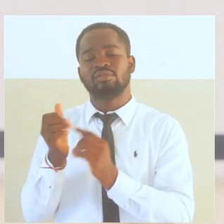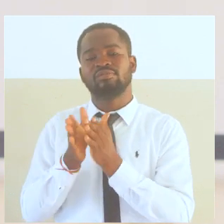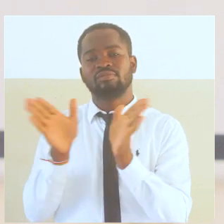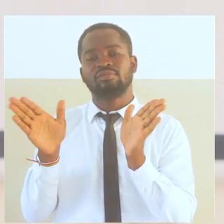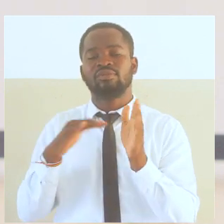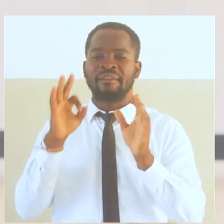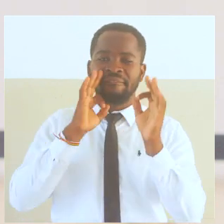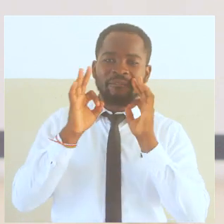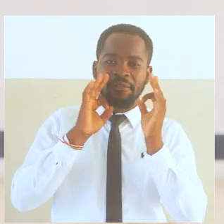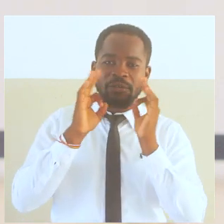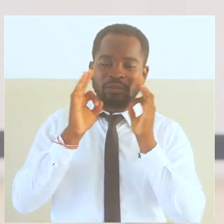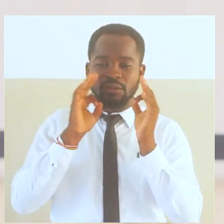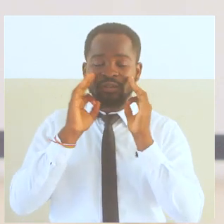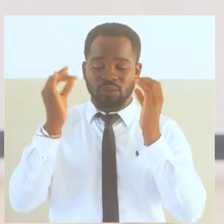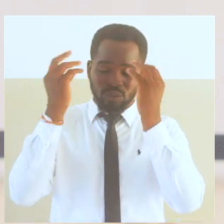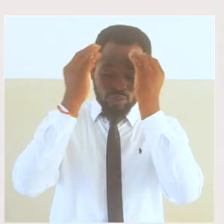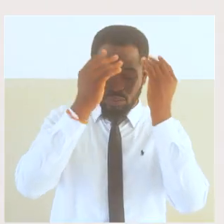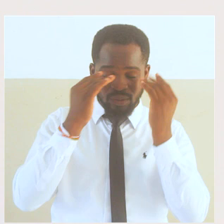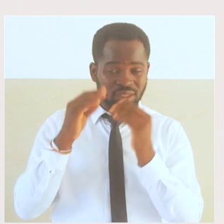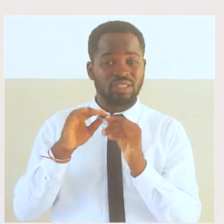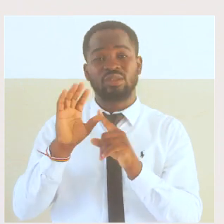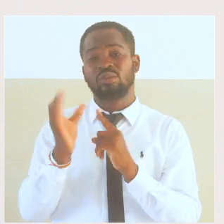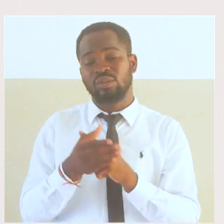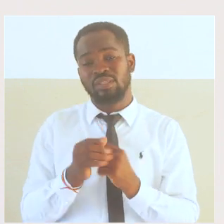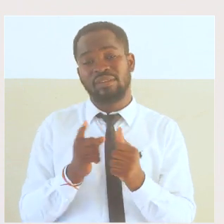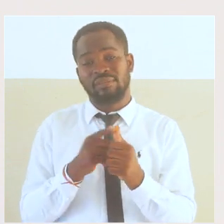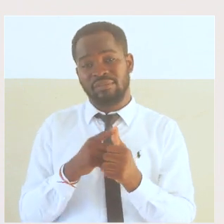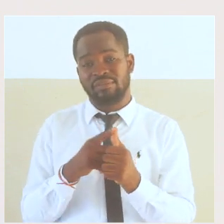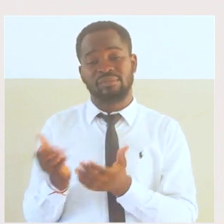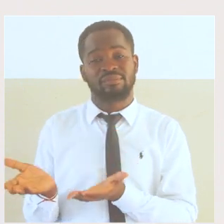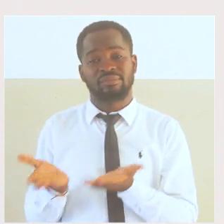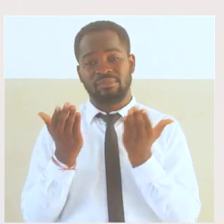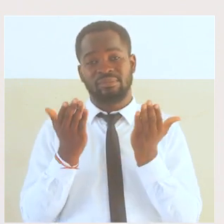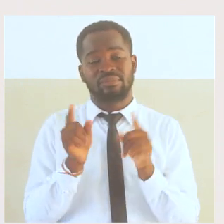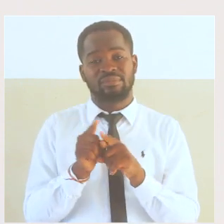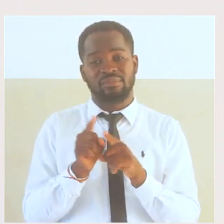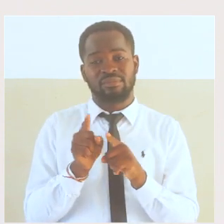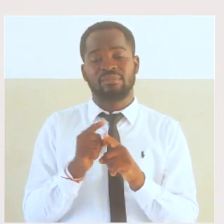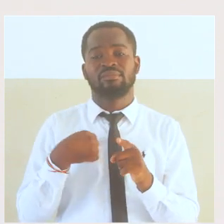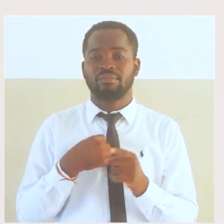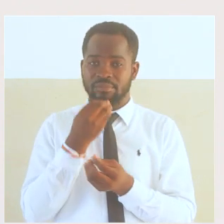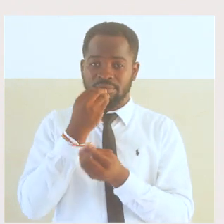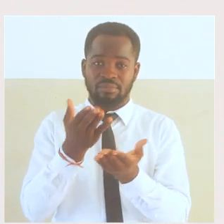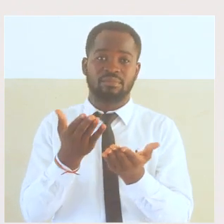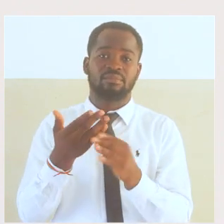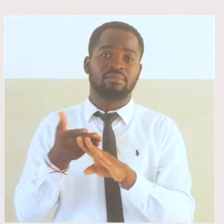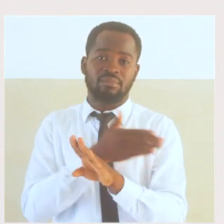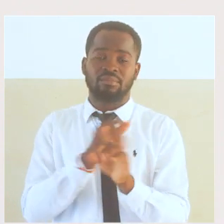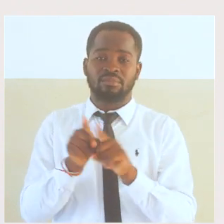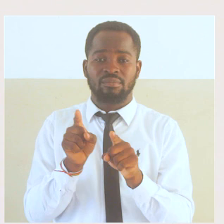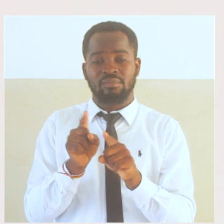hydrocephalus, you may run a risk of having one. If it's genetic, it's in your family, then when you have to get pregnant, you have to talk to your